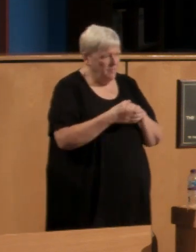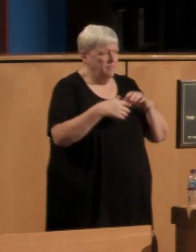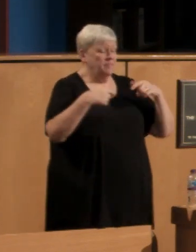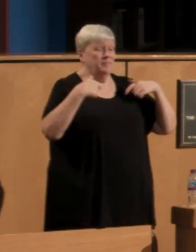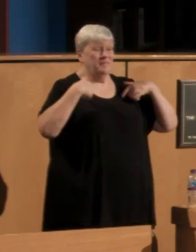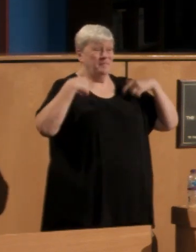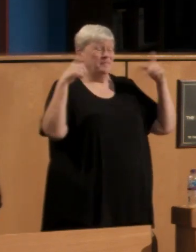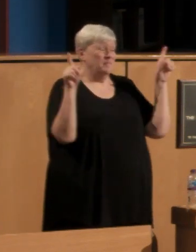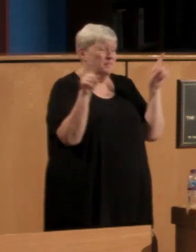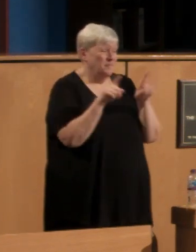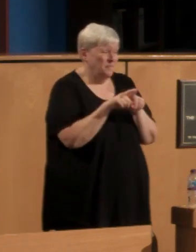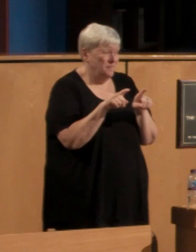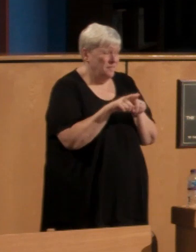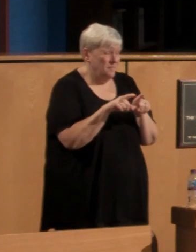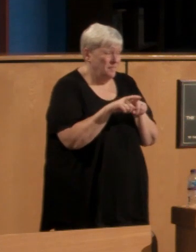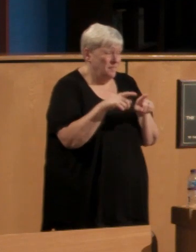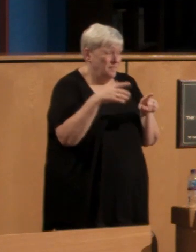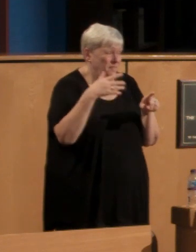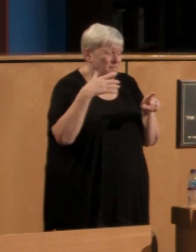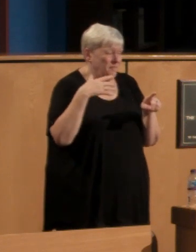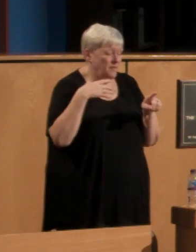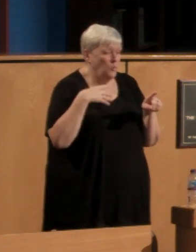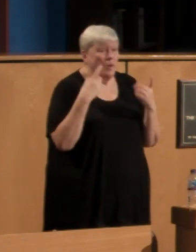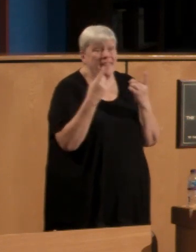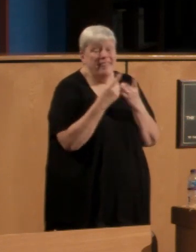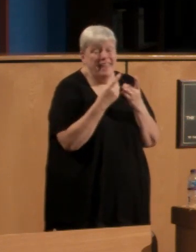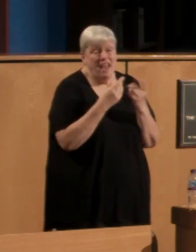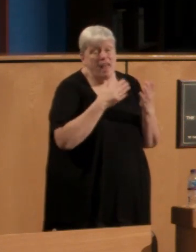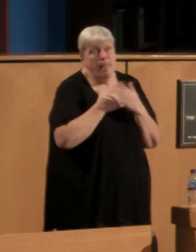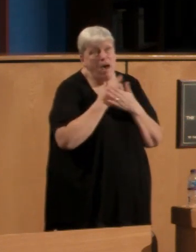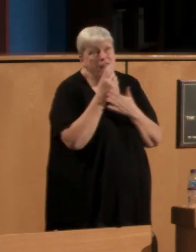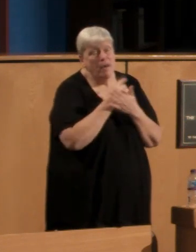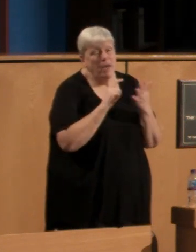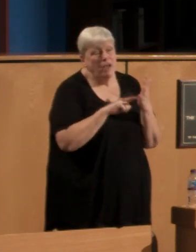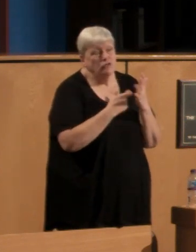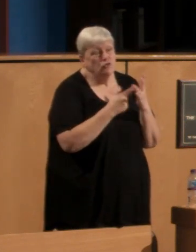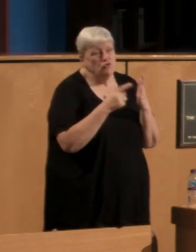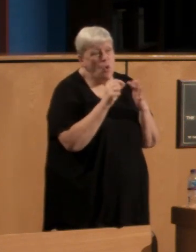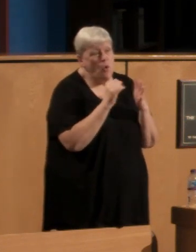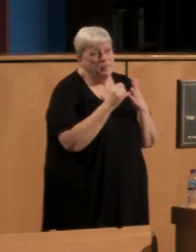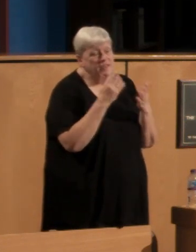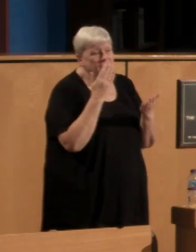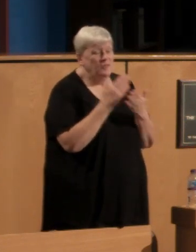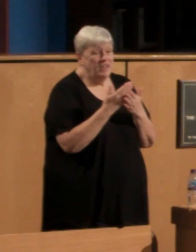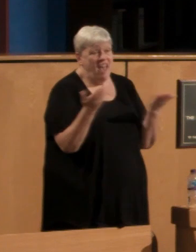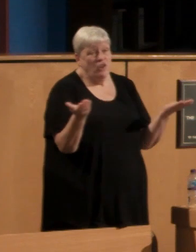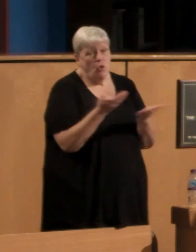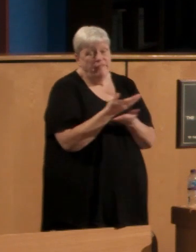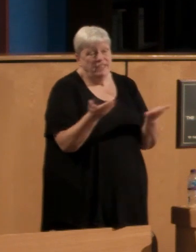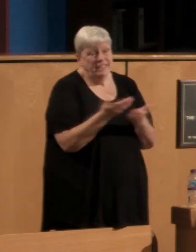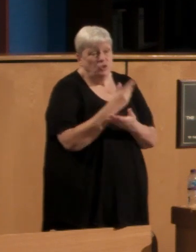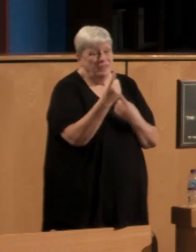also think like one thing I do love about tropes is they are inherently in conversation with each other.